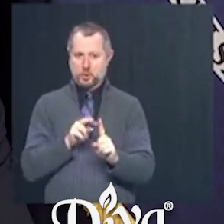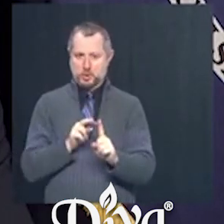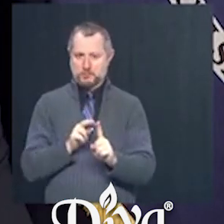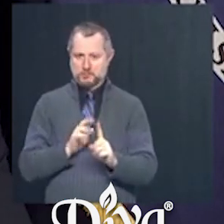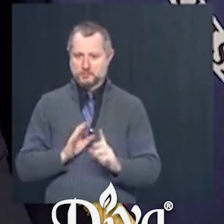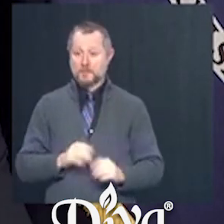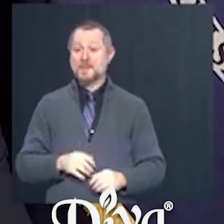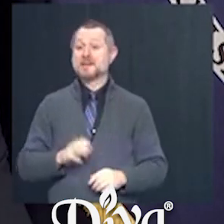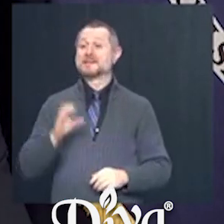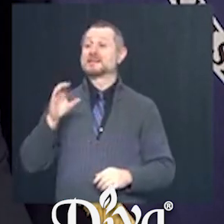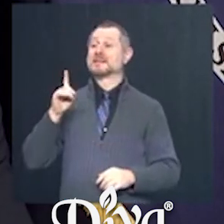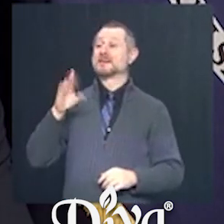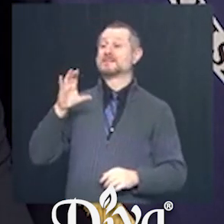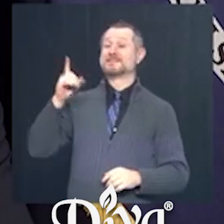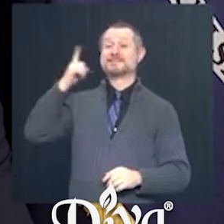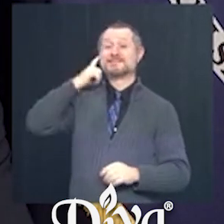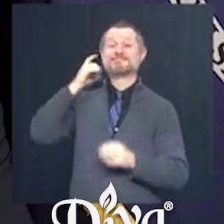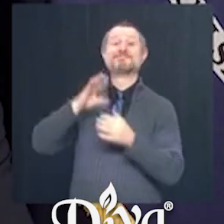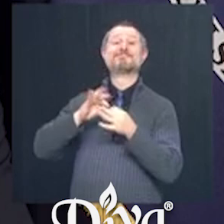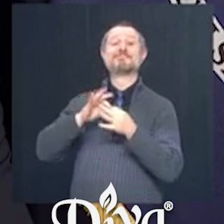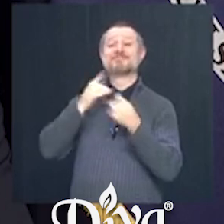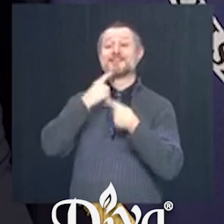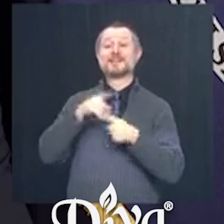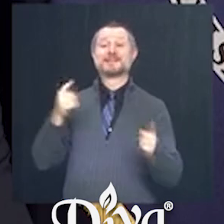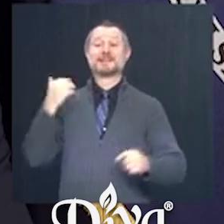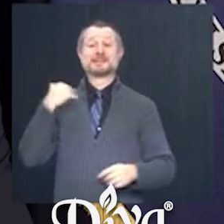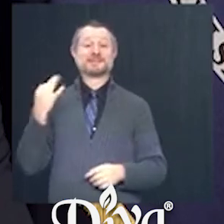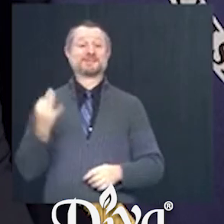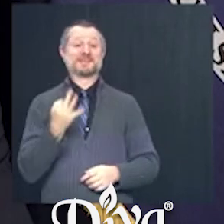CDC came out with additional guidance on Friday,